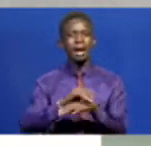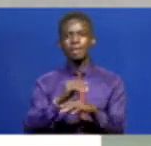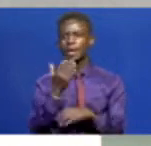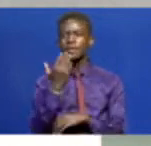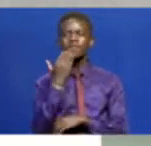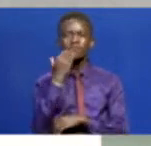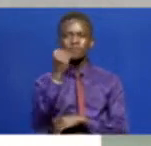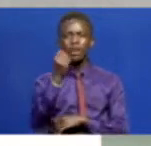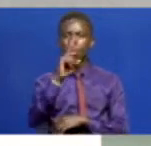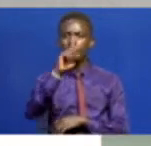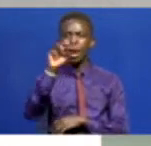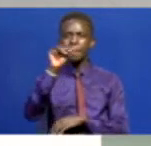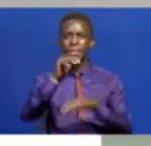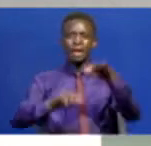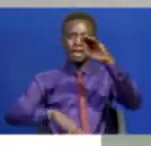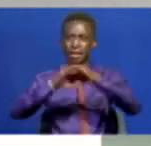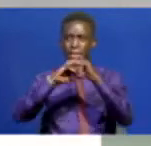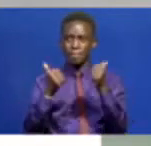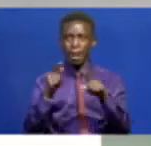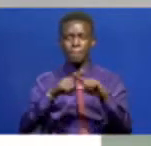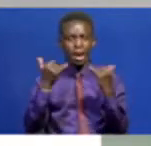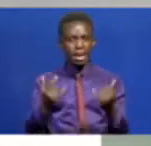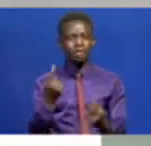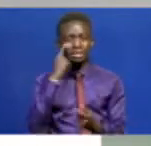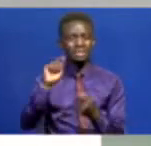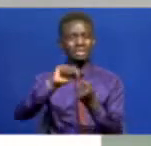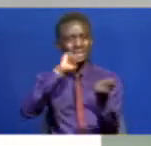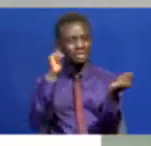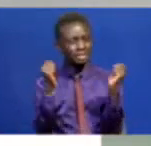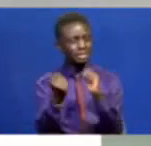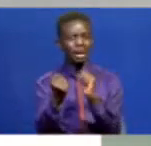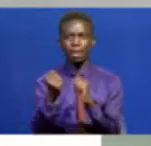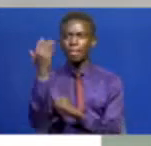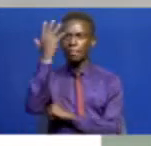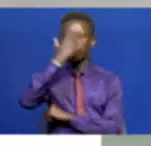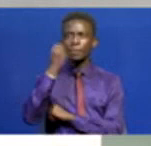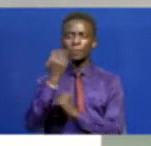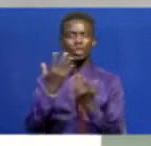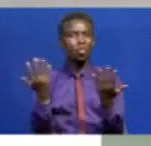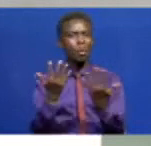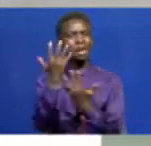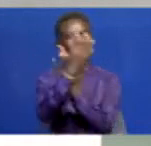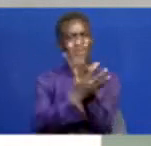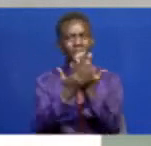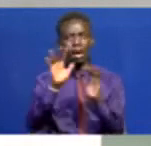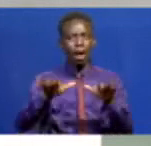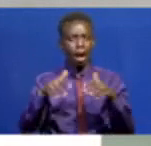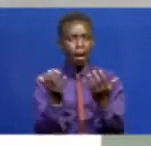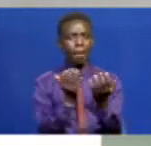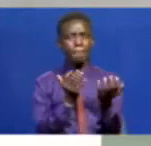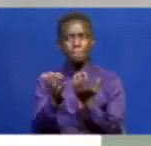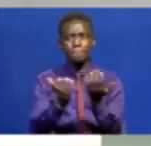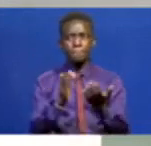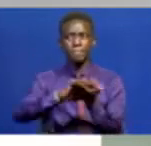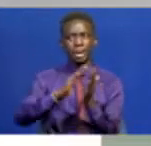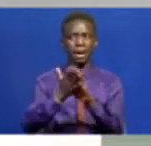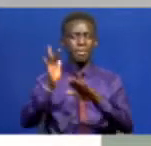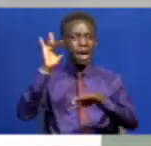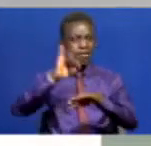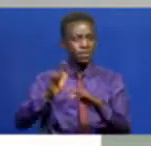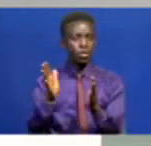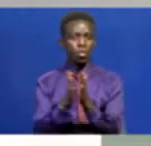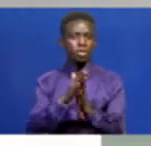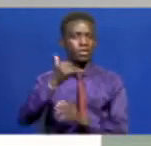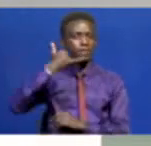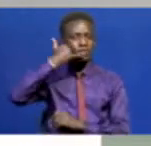light on the changing landscape of cybercafés and how this business model has been affected by the smartphone.